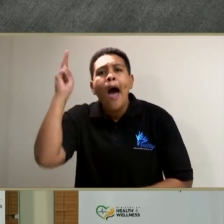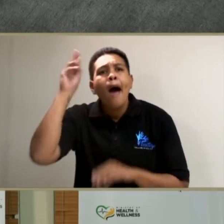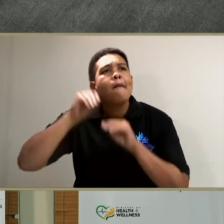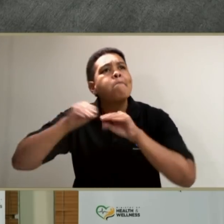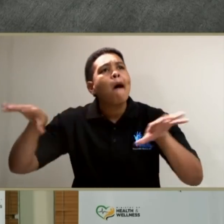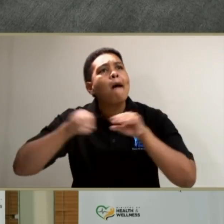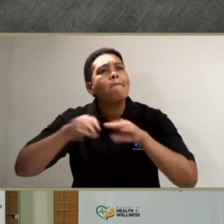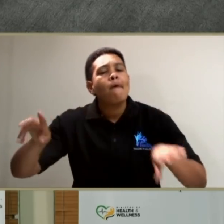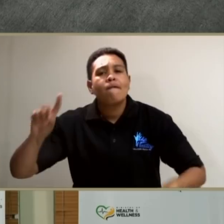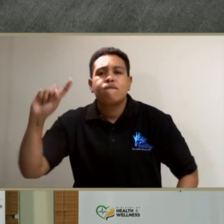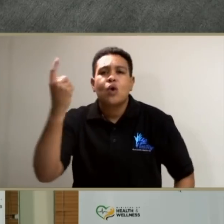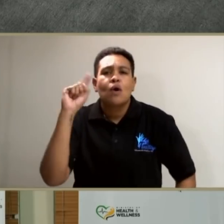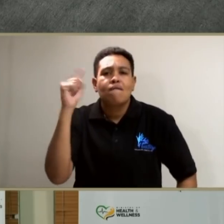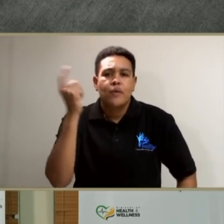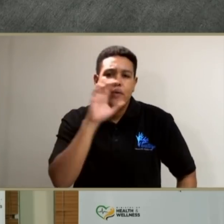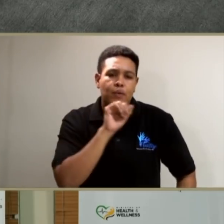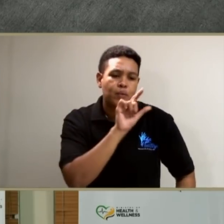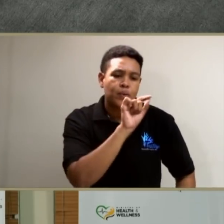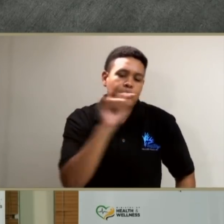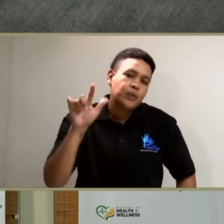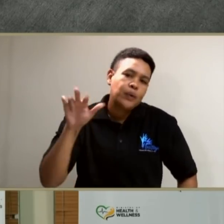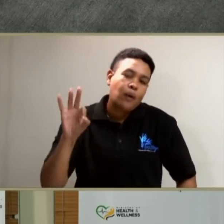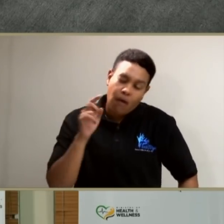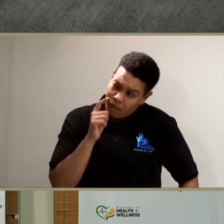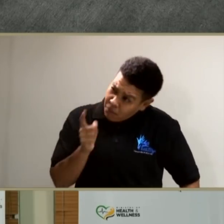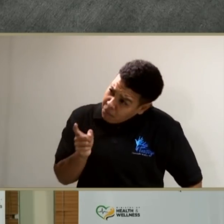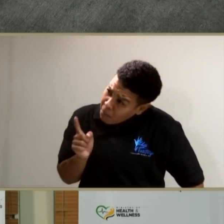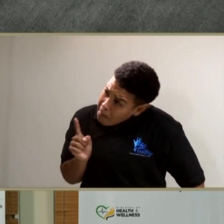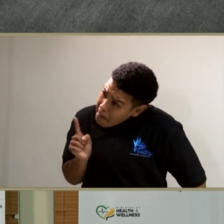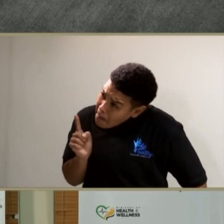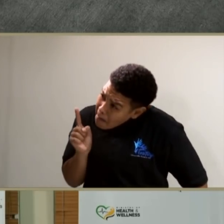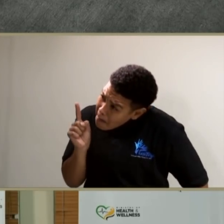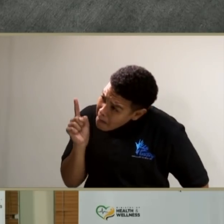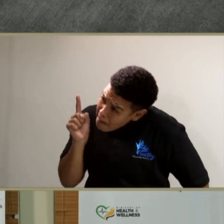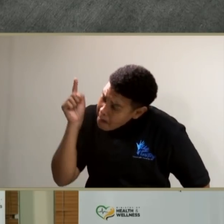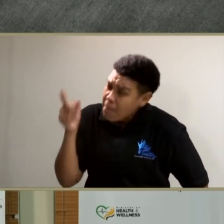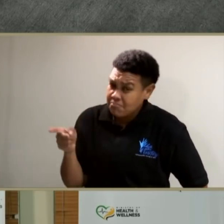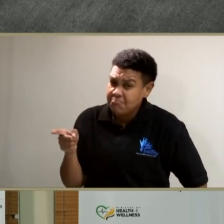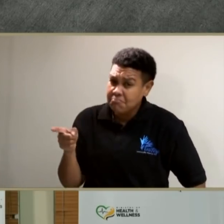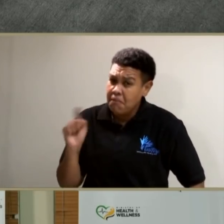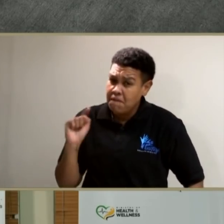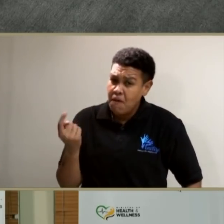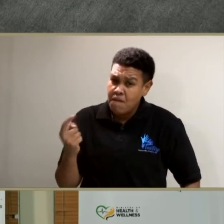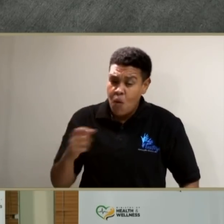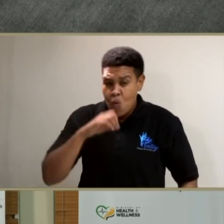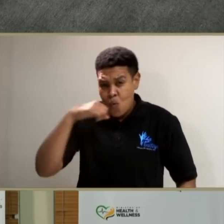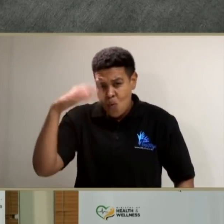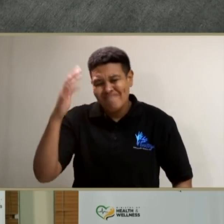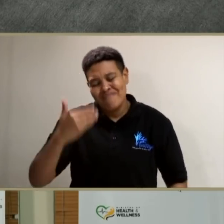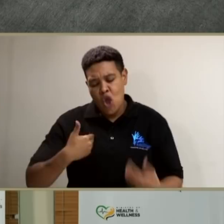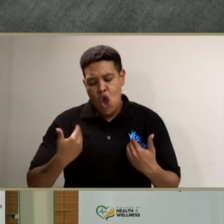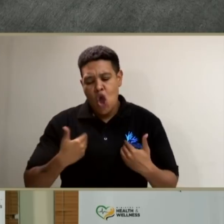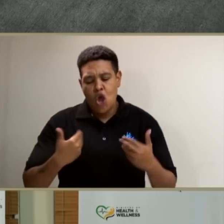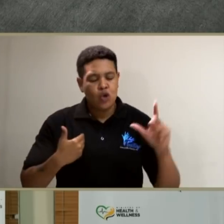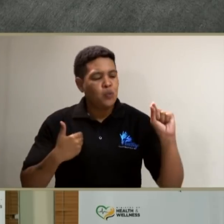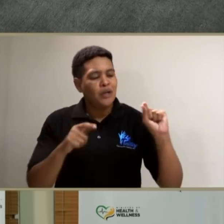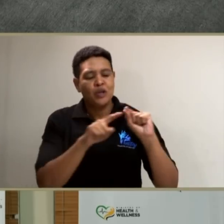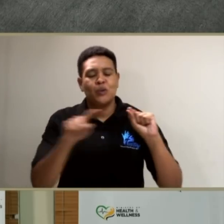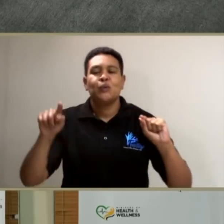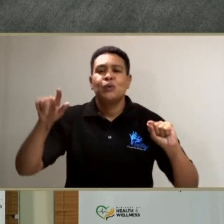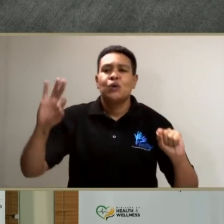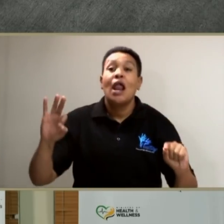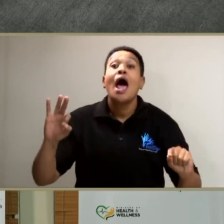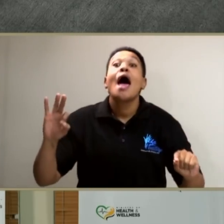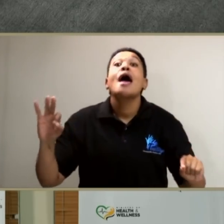still the young adults that we're having the greatest amount of exposure, and these persons are coming down